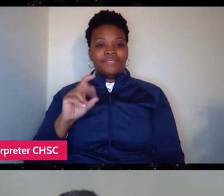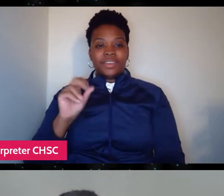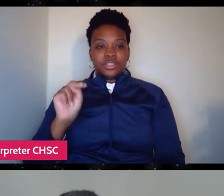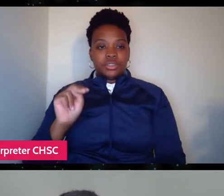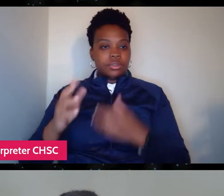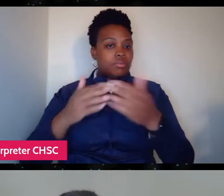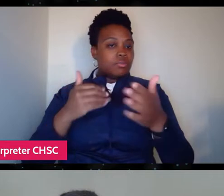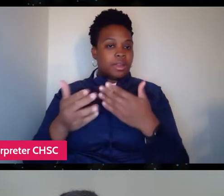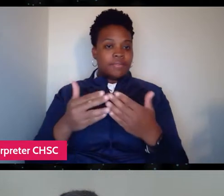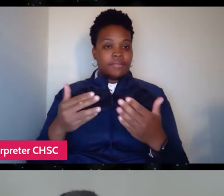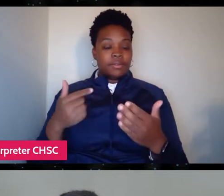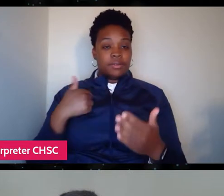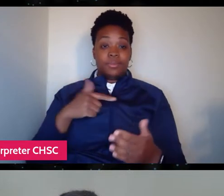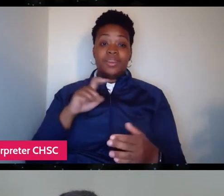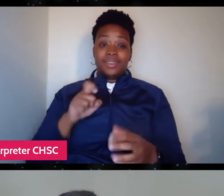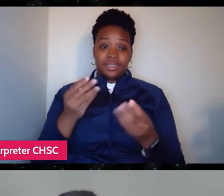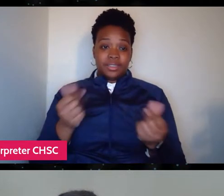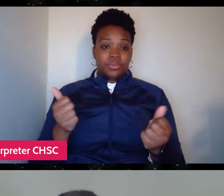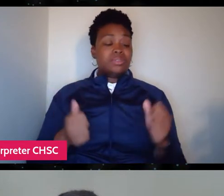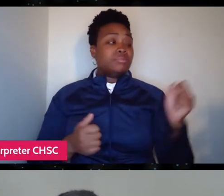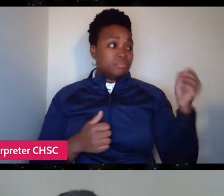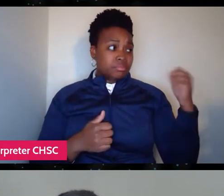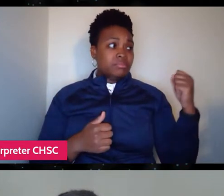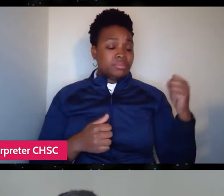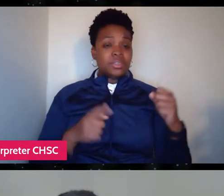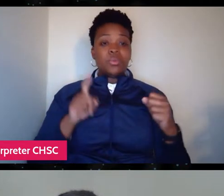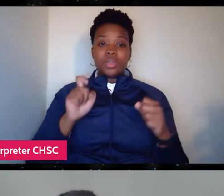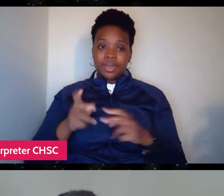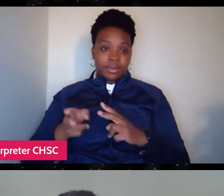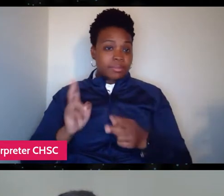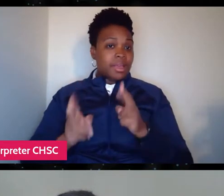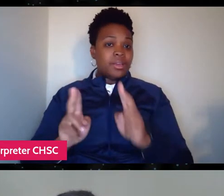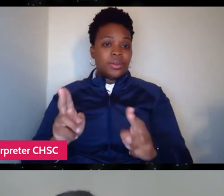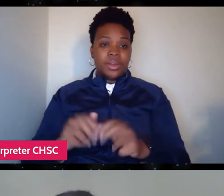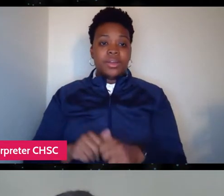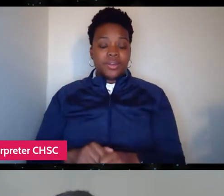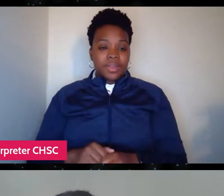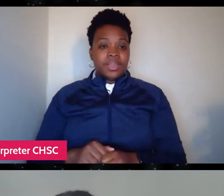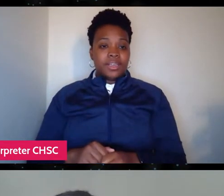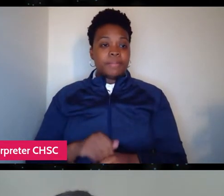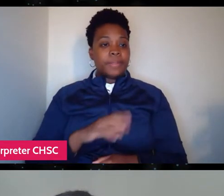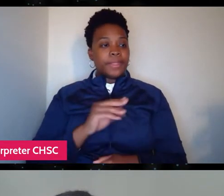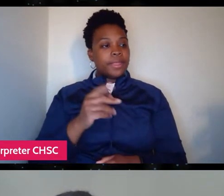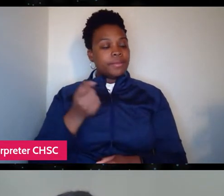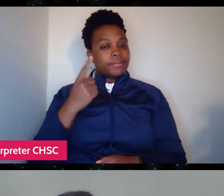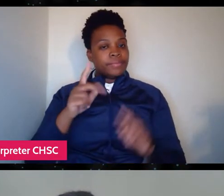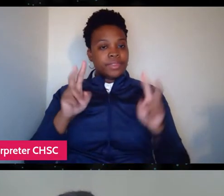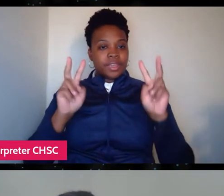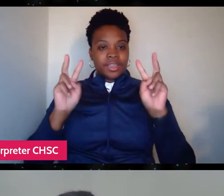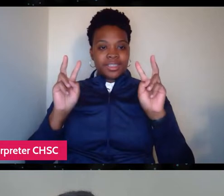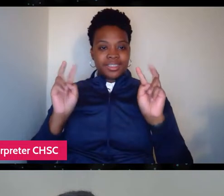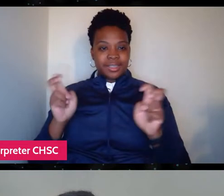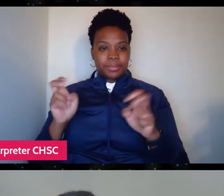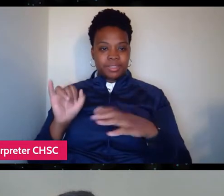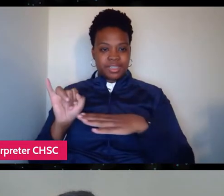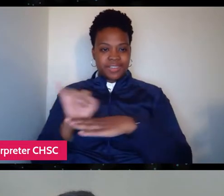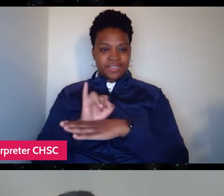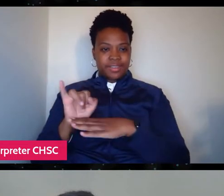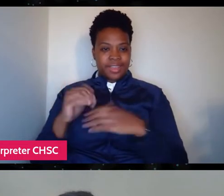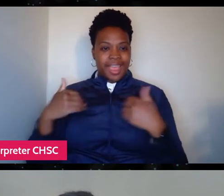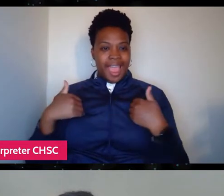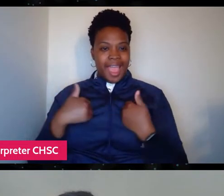need solutions. Yes. And we need them urgently. And, you know, the subject of industrial